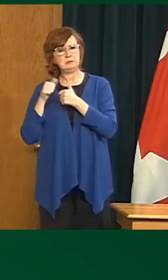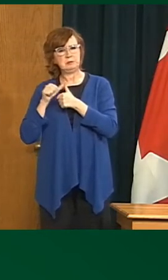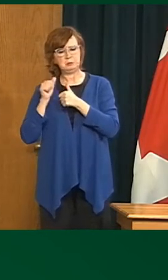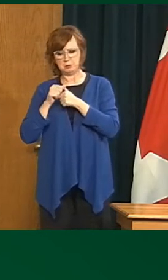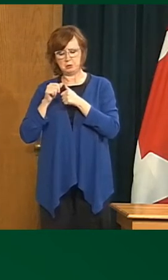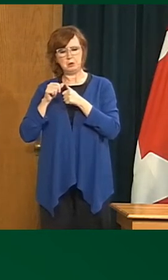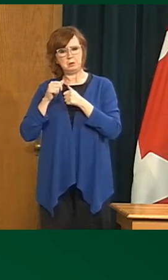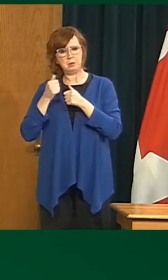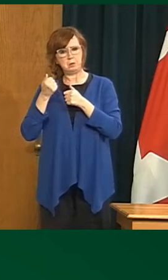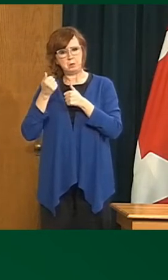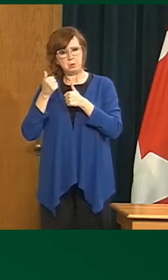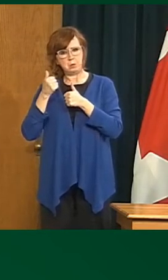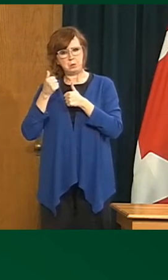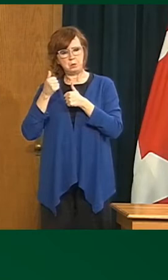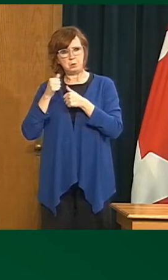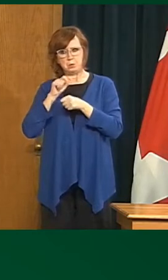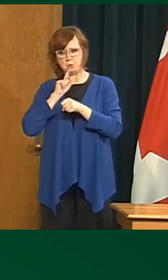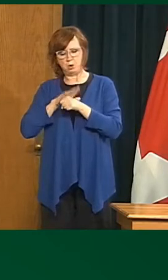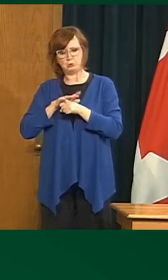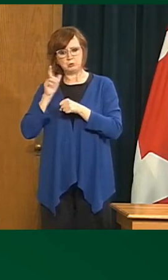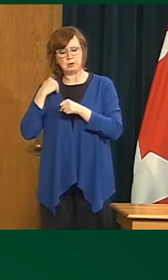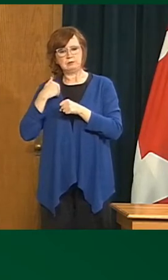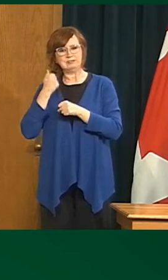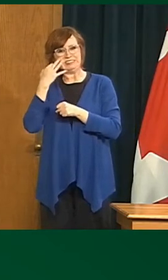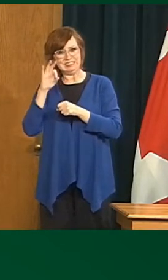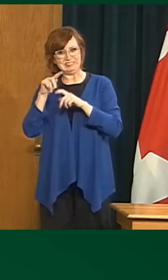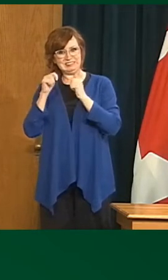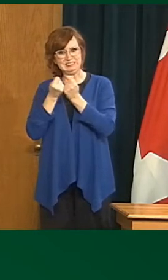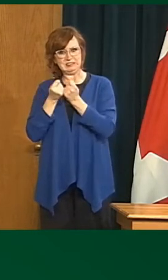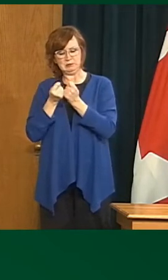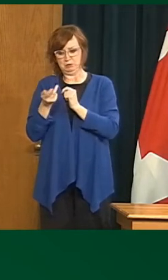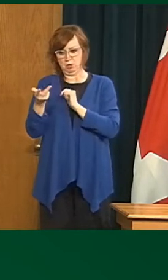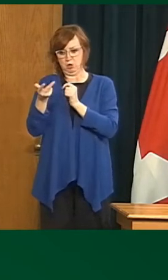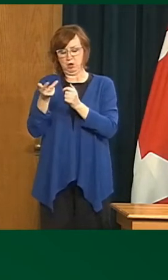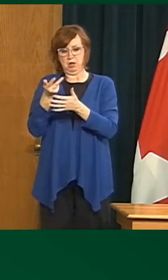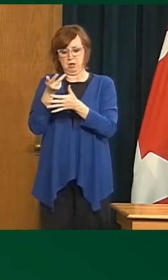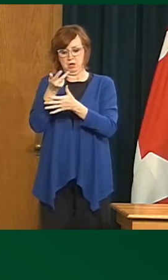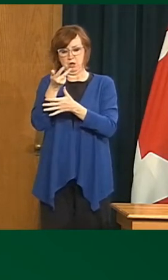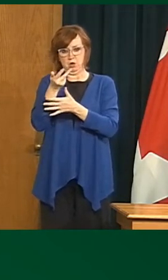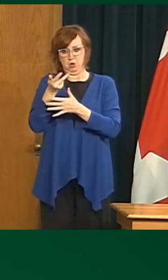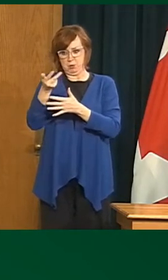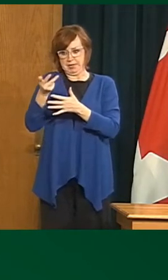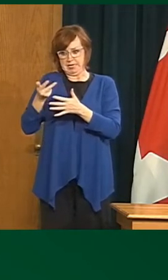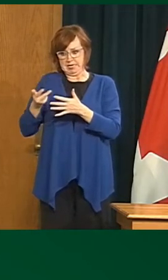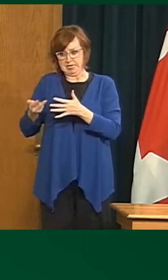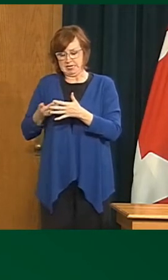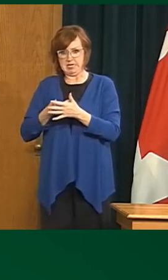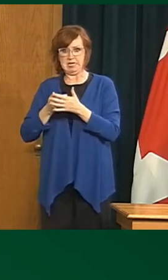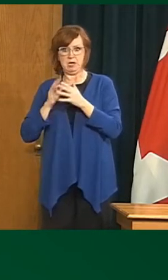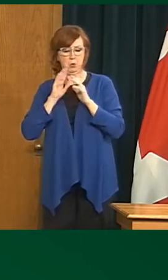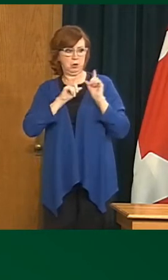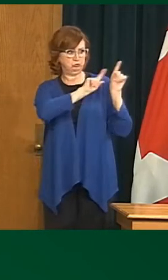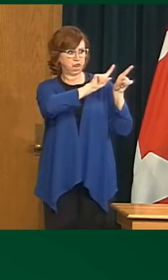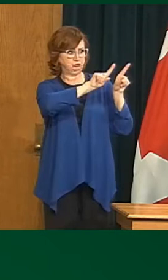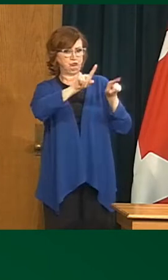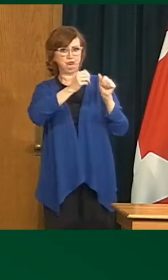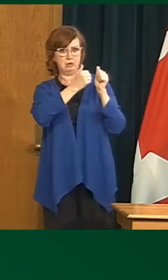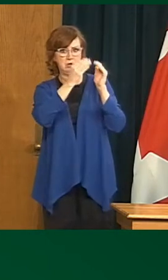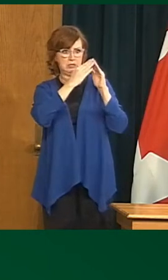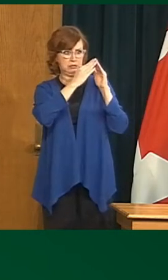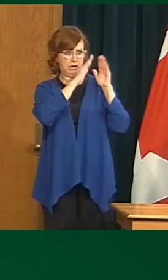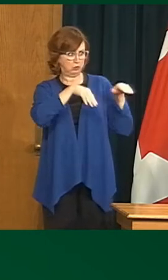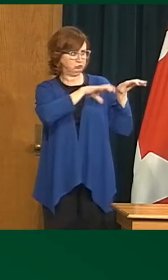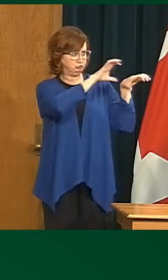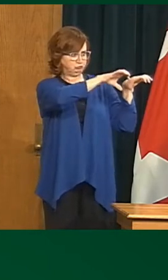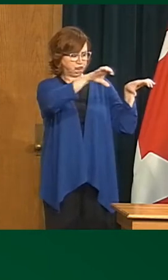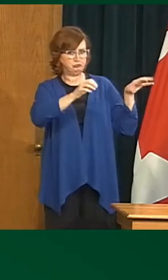first. I've heard two, I've heard four, it varies. I was wondering if you could confirm how many there are